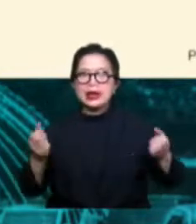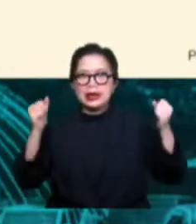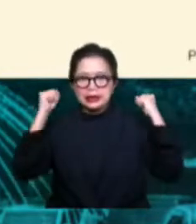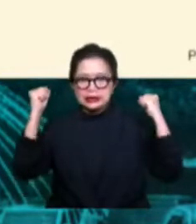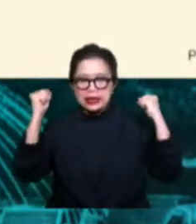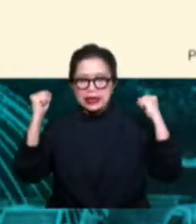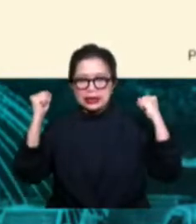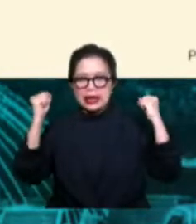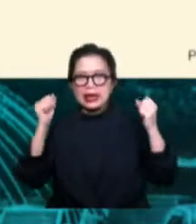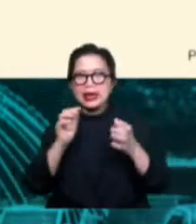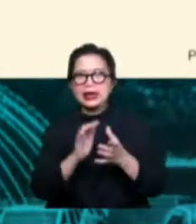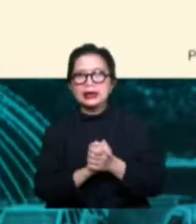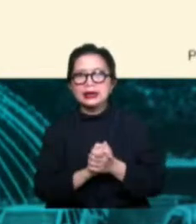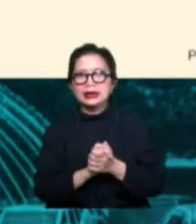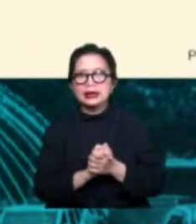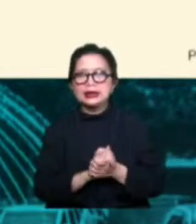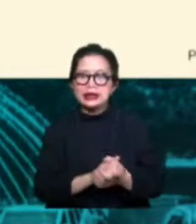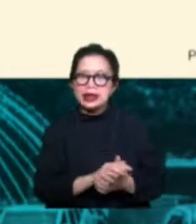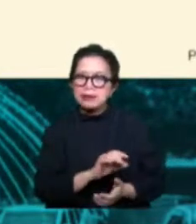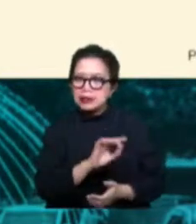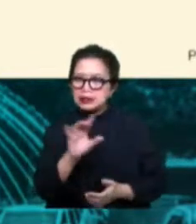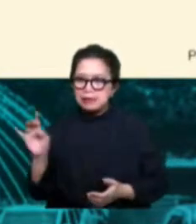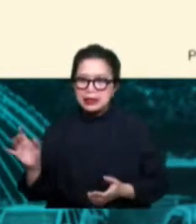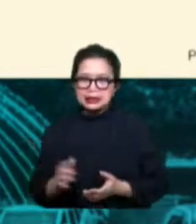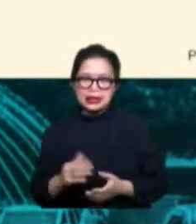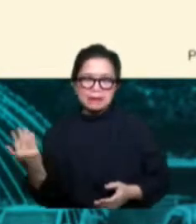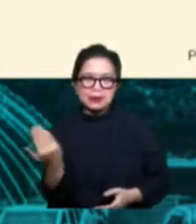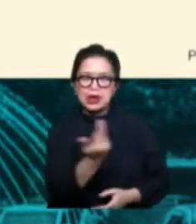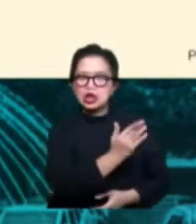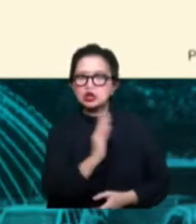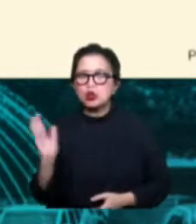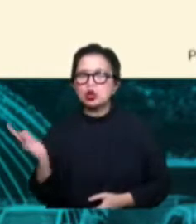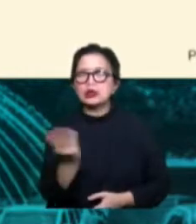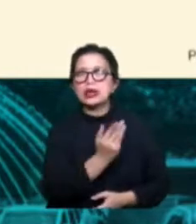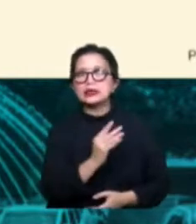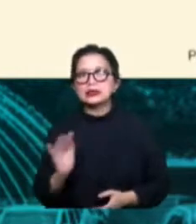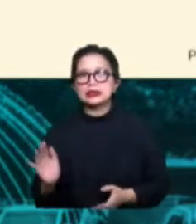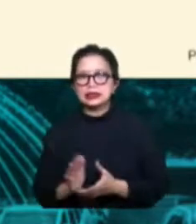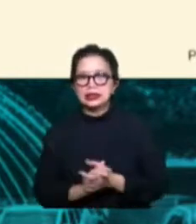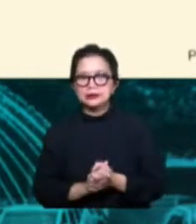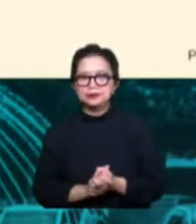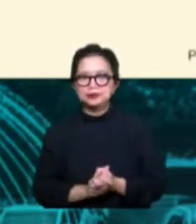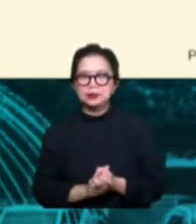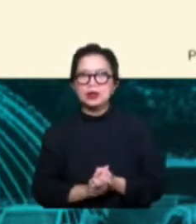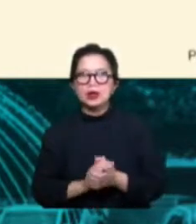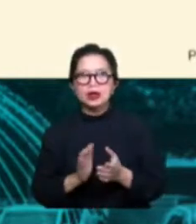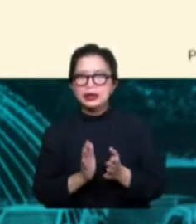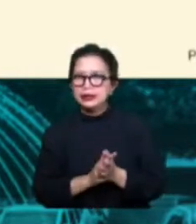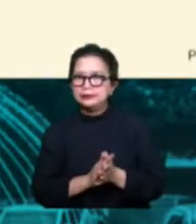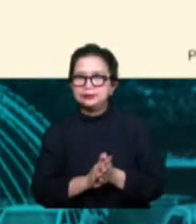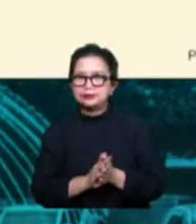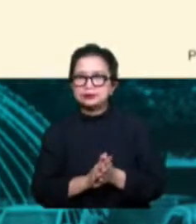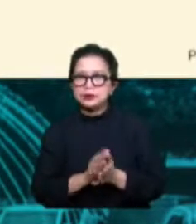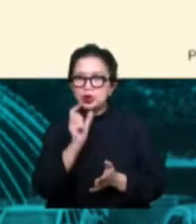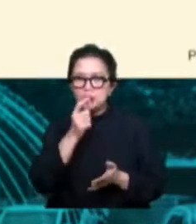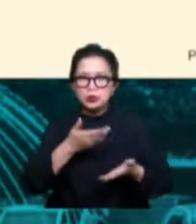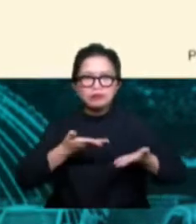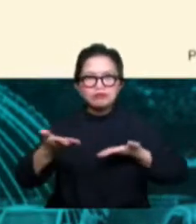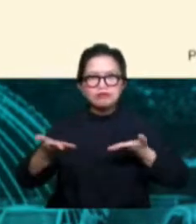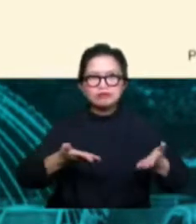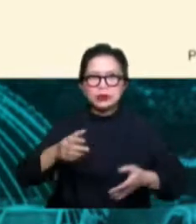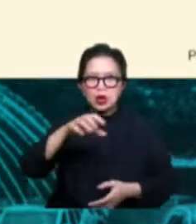transportation, and green space. Implementation, the health promoting school to strengthen its